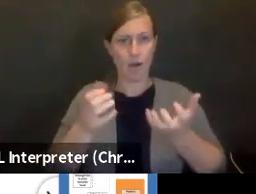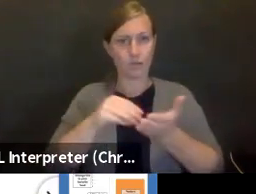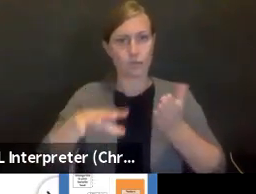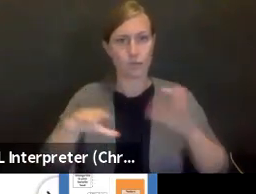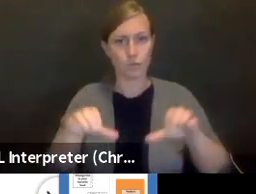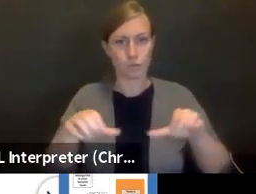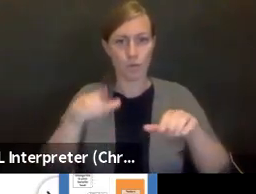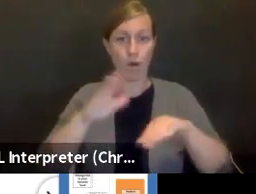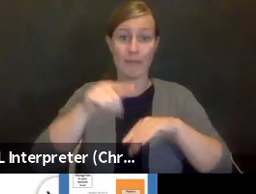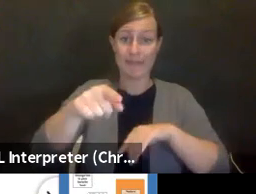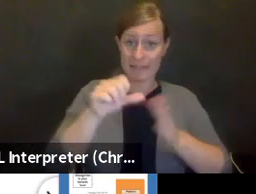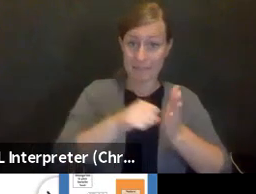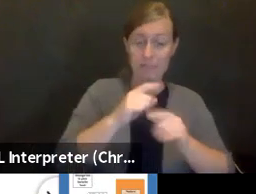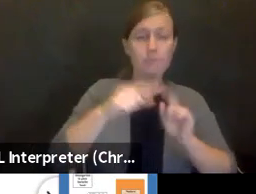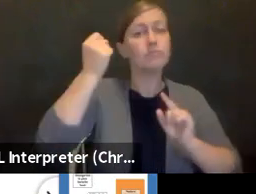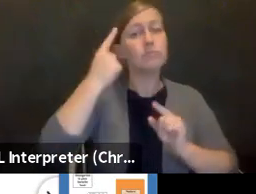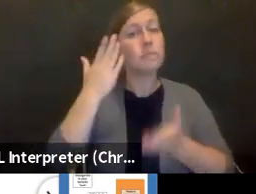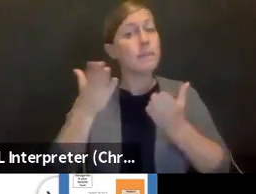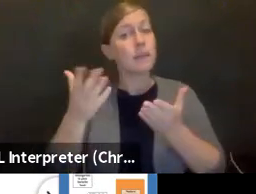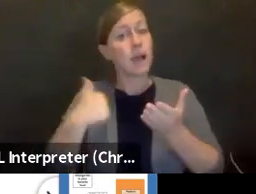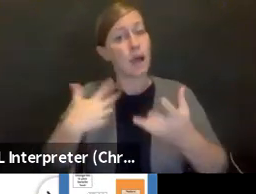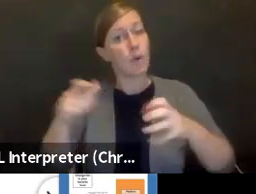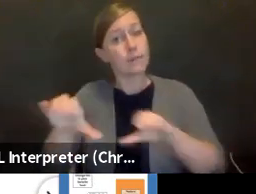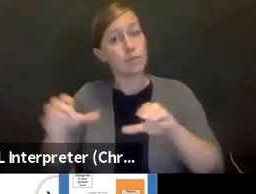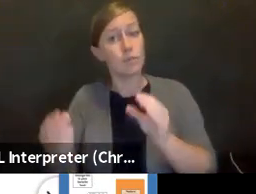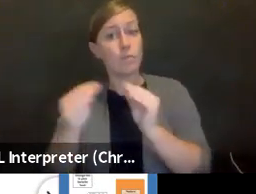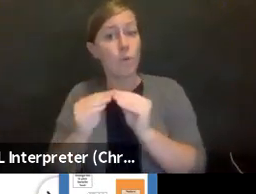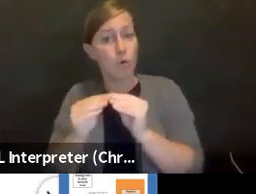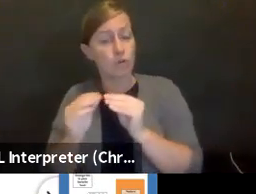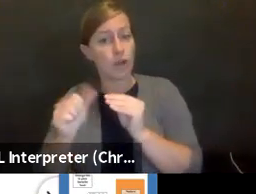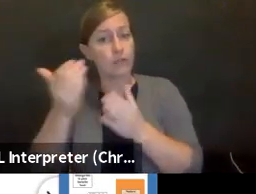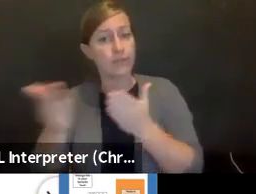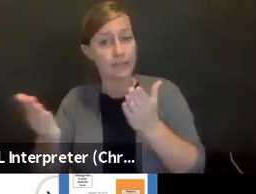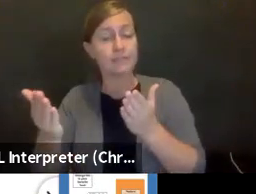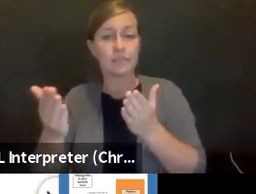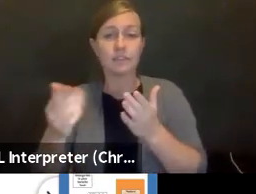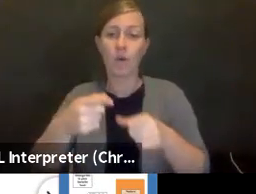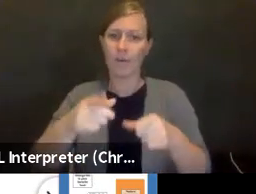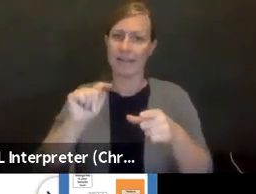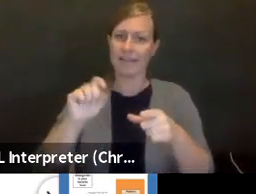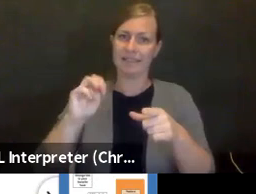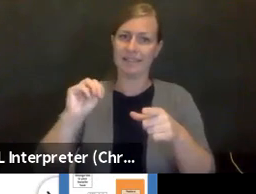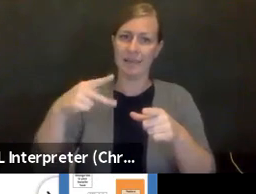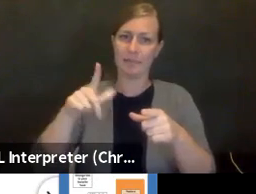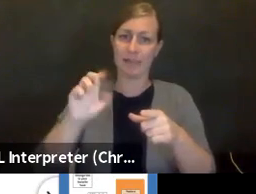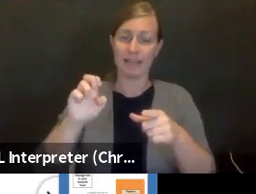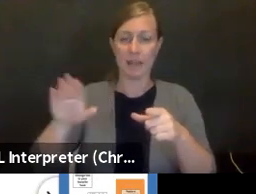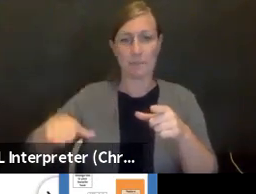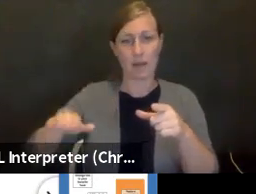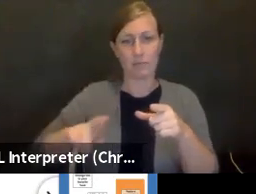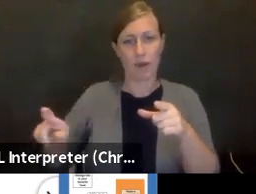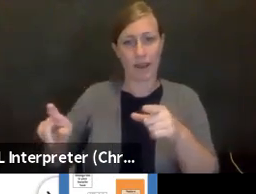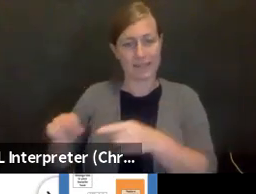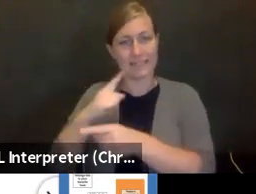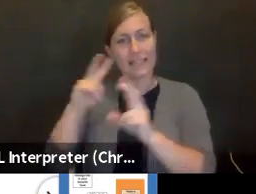page, but maybe I want them to do more or give them additional opportunities. Now as a template, we have an add page. So think about